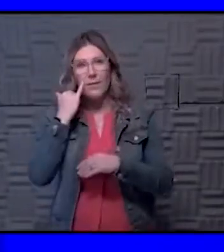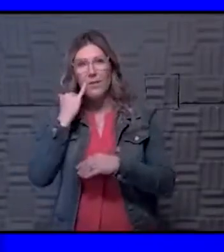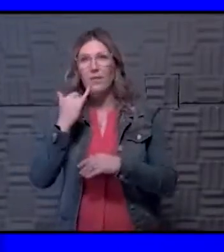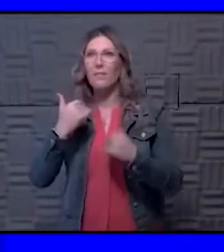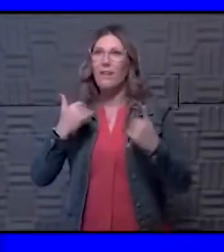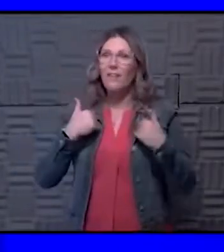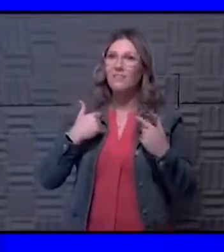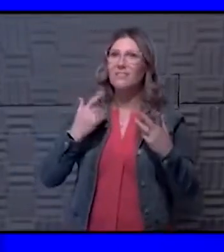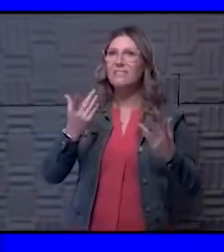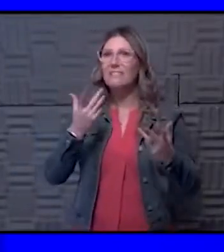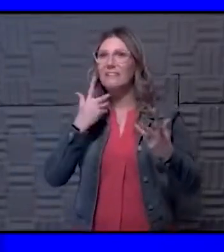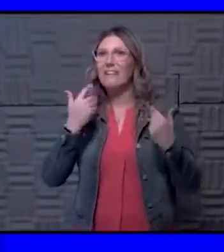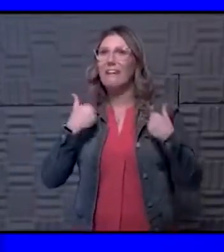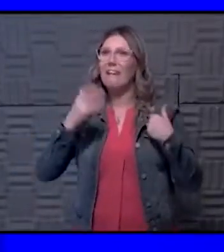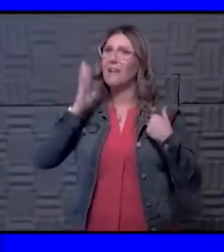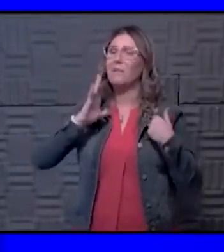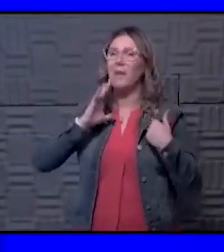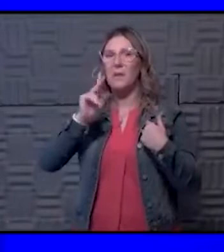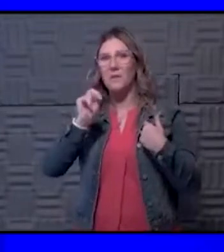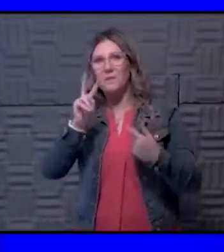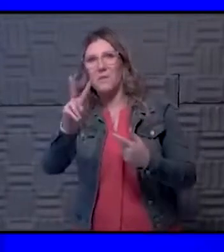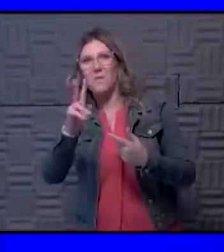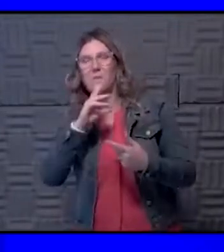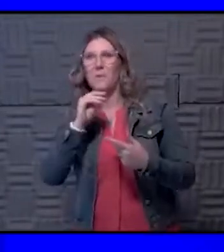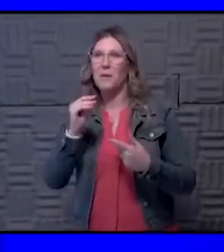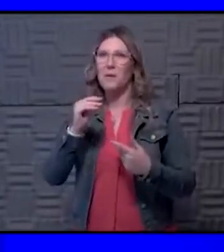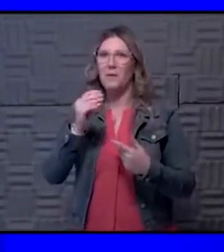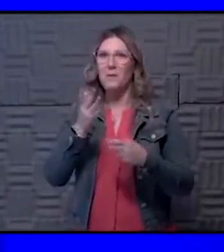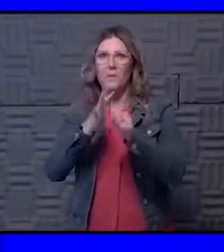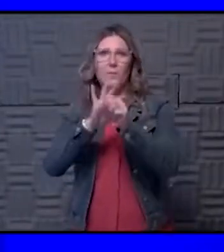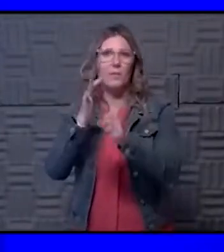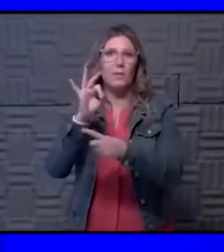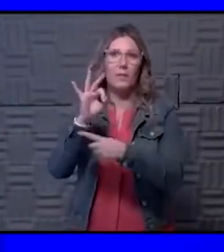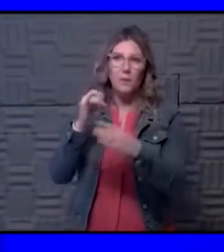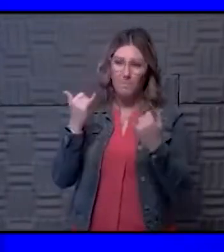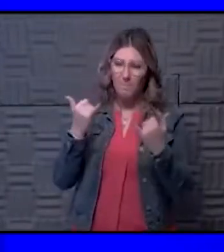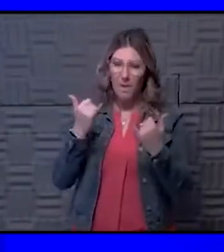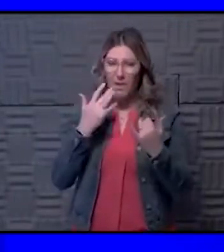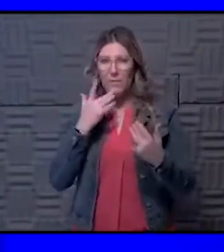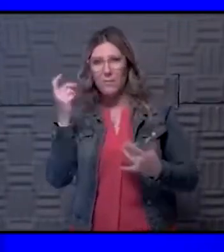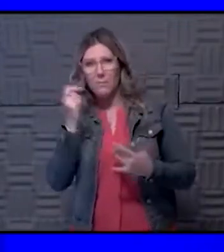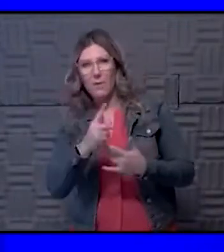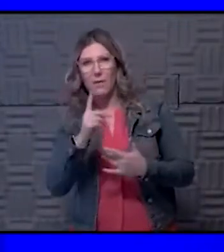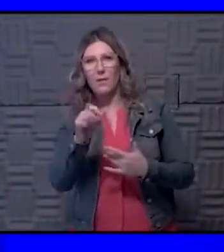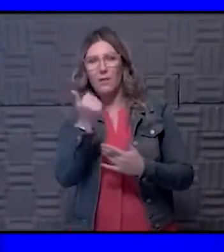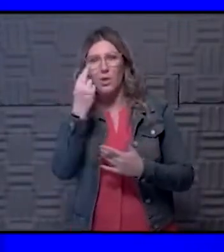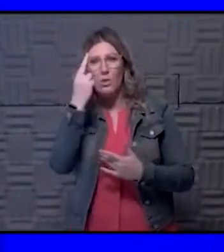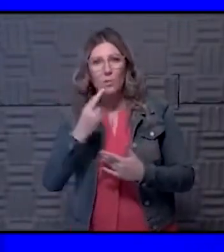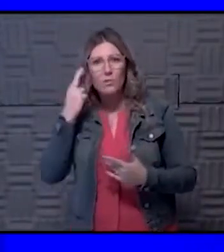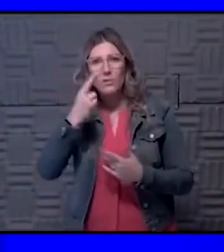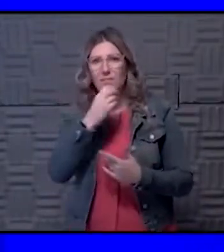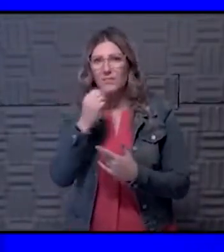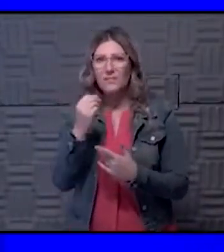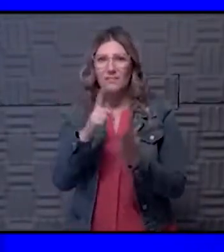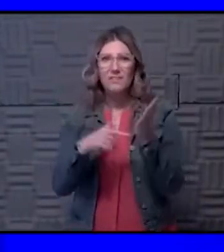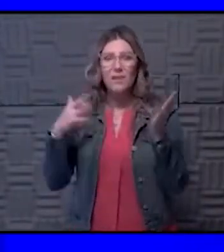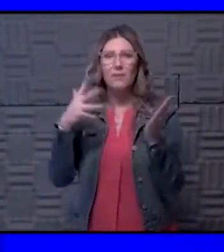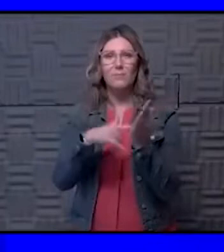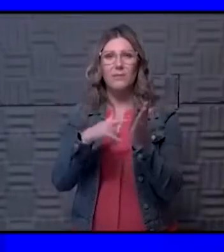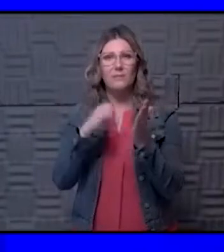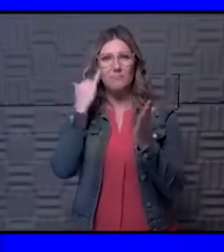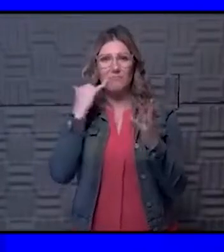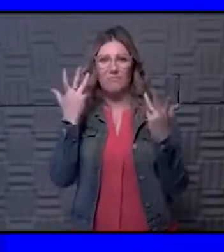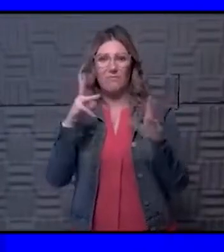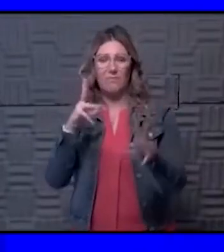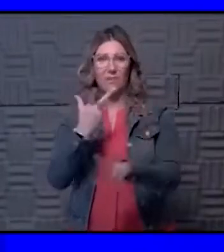well, I had it back in November, I had COVID-19. Now maybe they're back in for one reason or another, or sometimes if they are fully vaccinated.